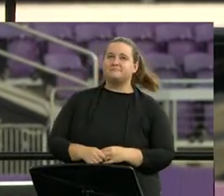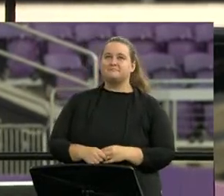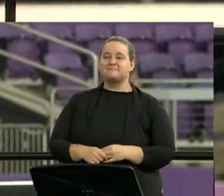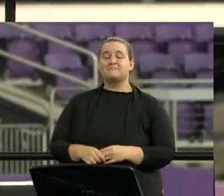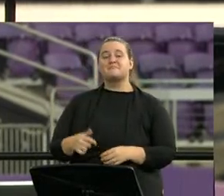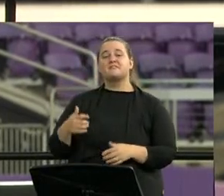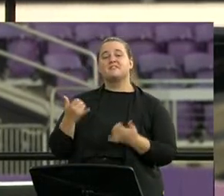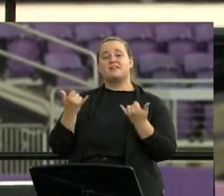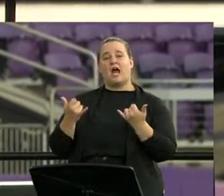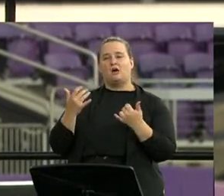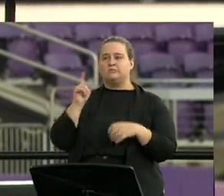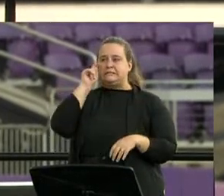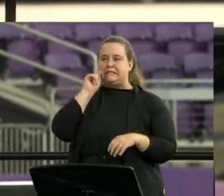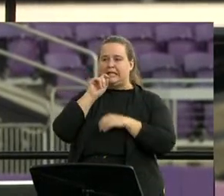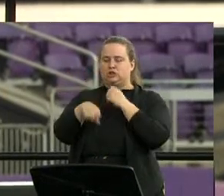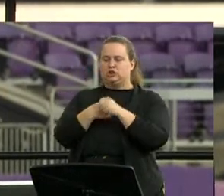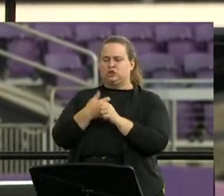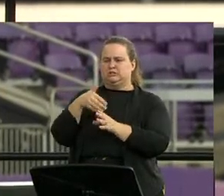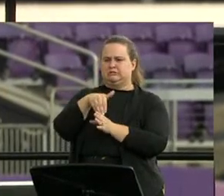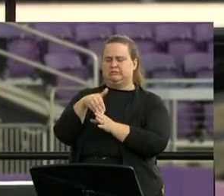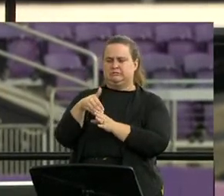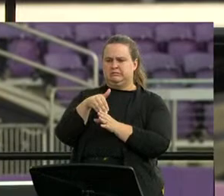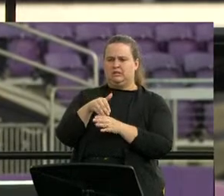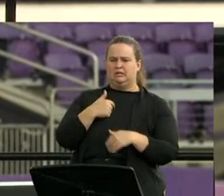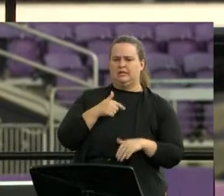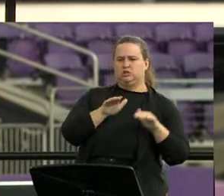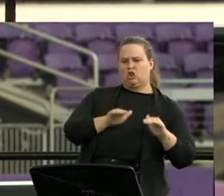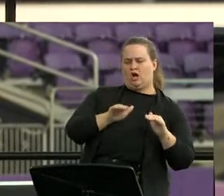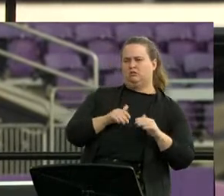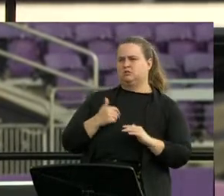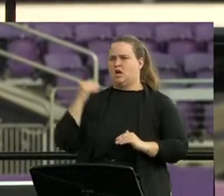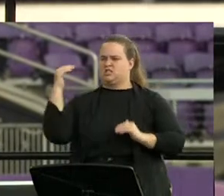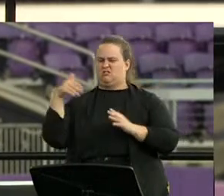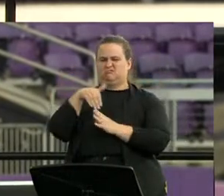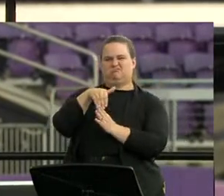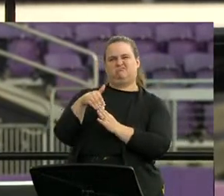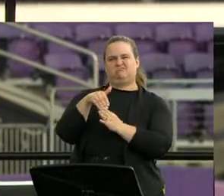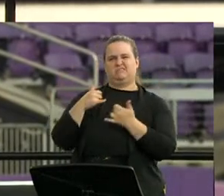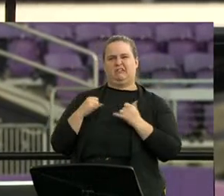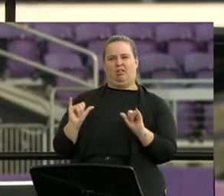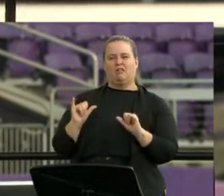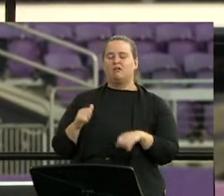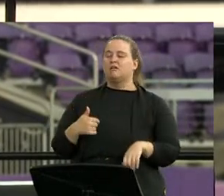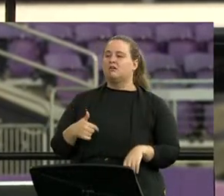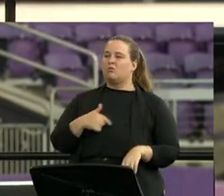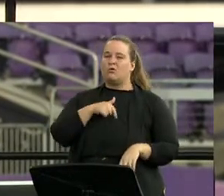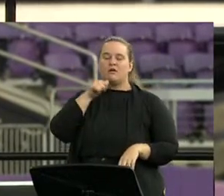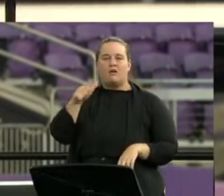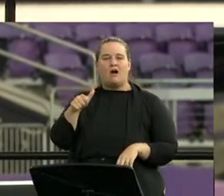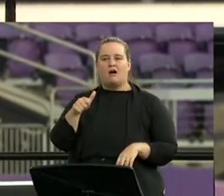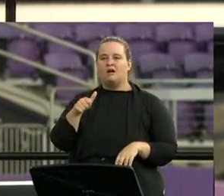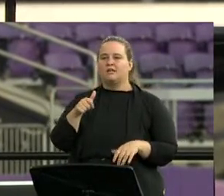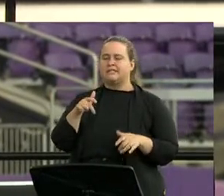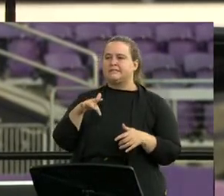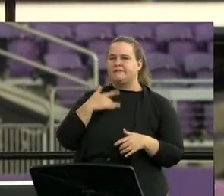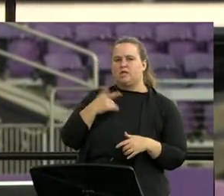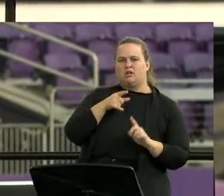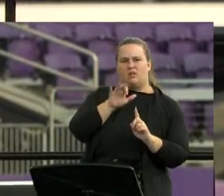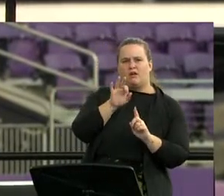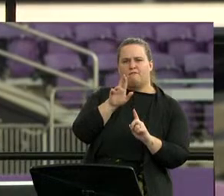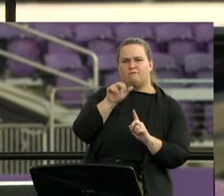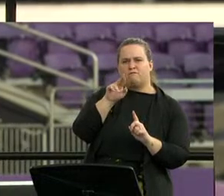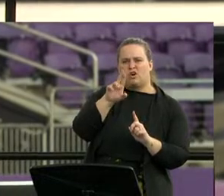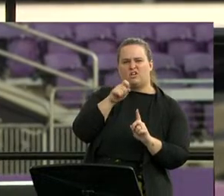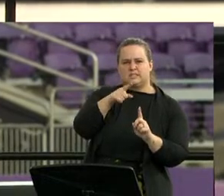As teenagers, we straddle the period of our lives between childhood and adulthood. We are no longer at the age where the furnace is a